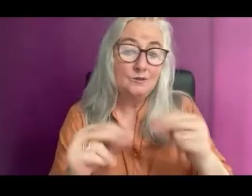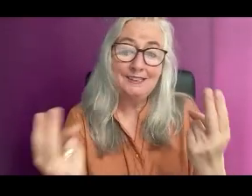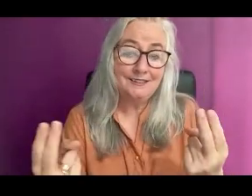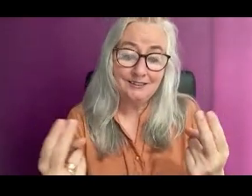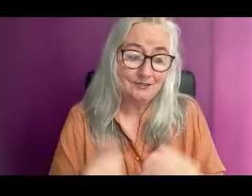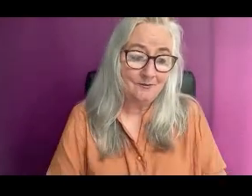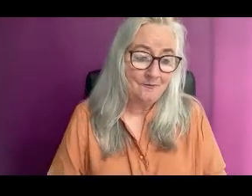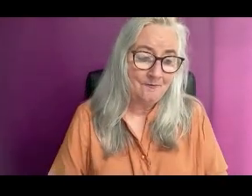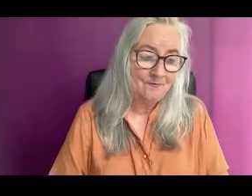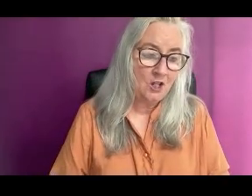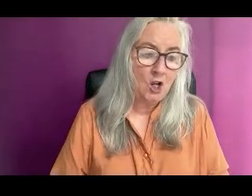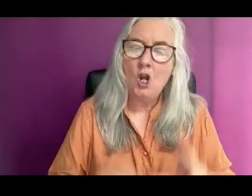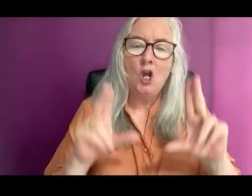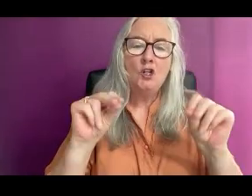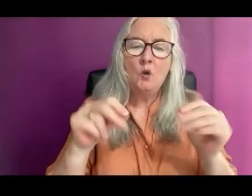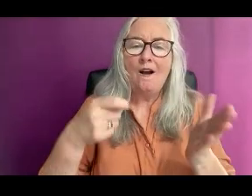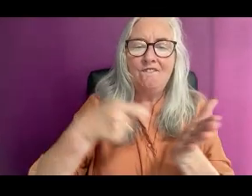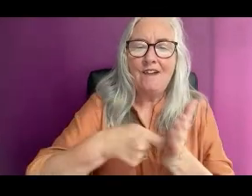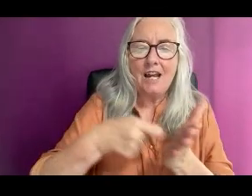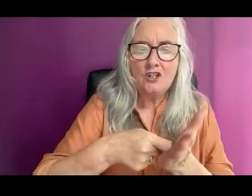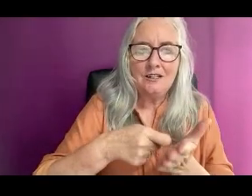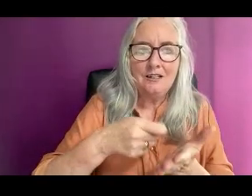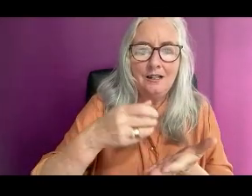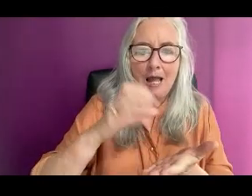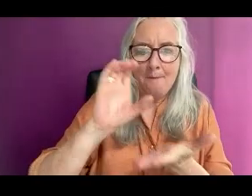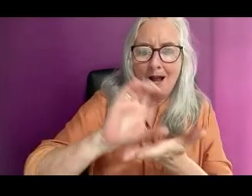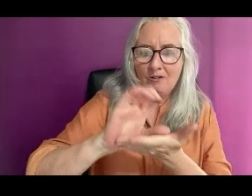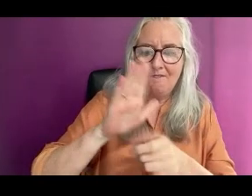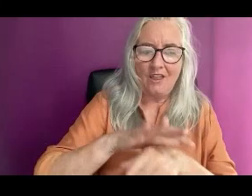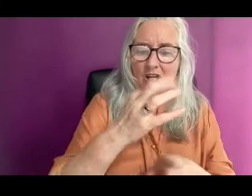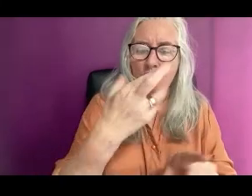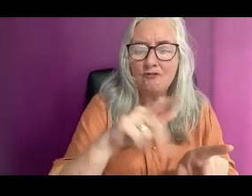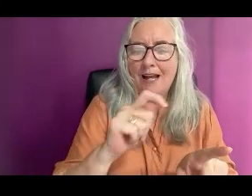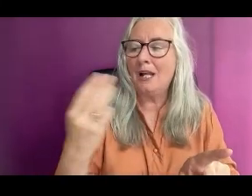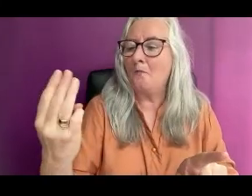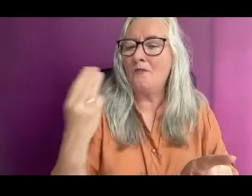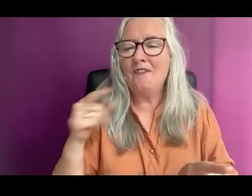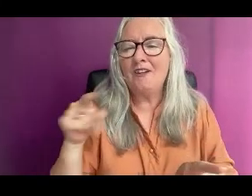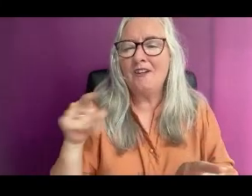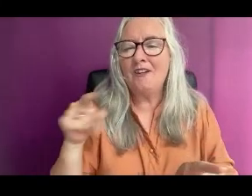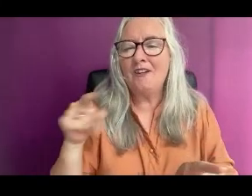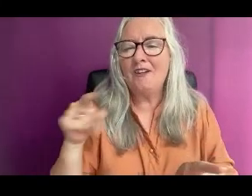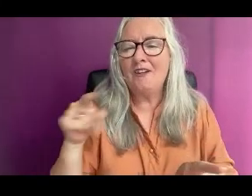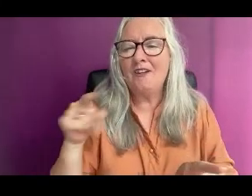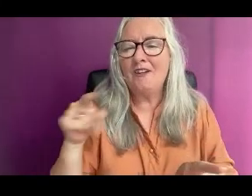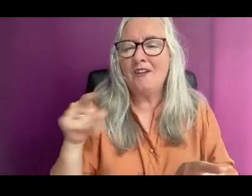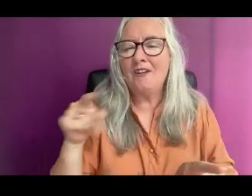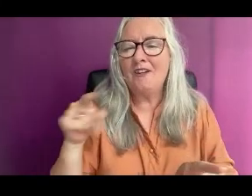There is no financial amount for this grant. Like the previous one, it was €2,500